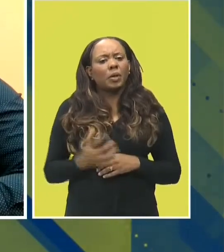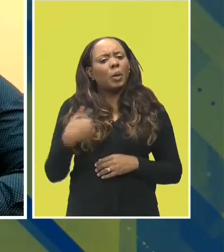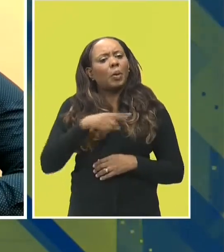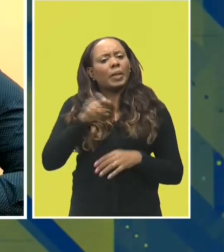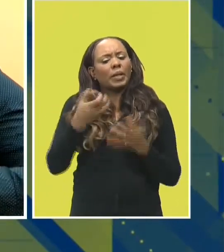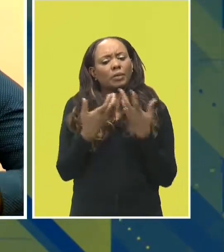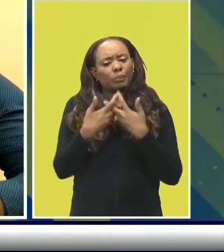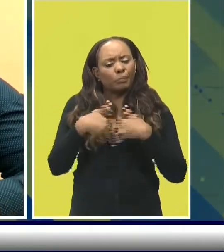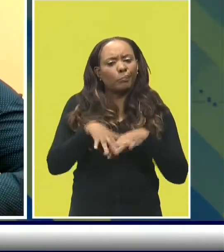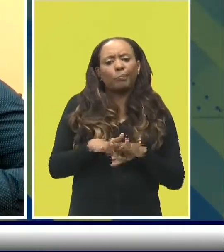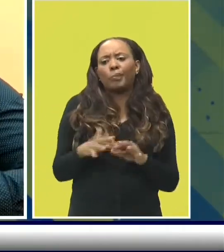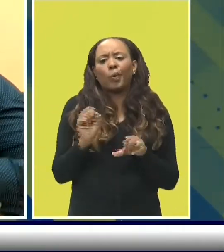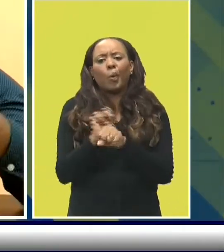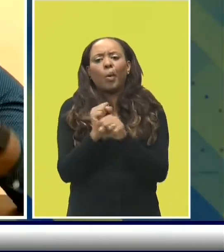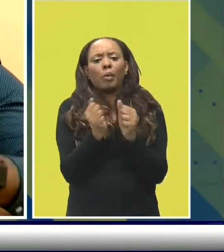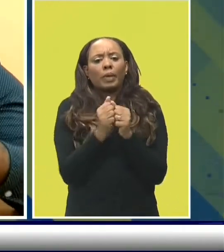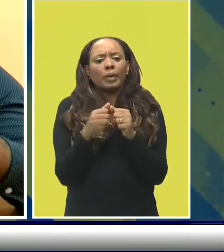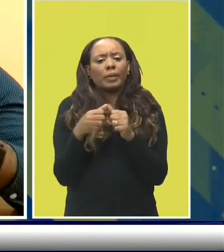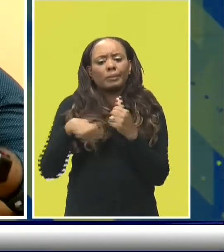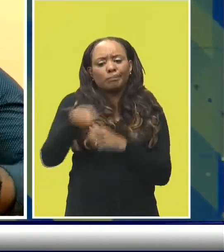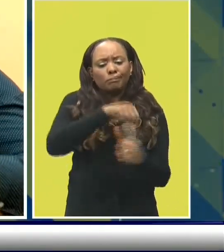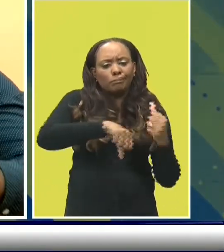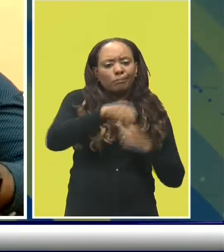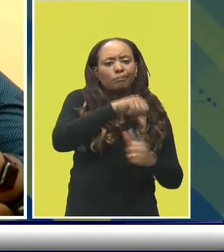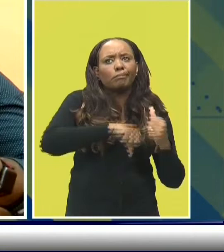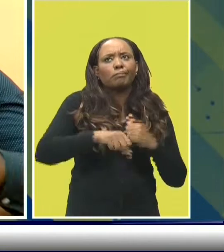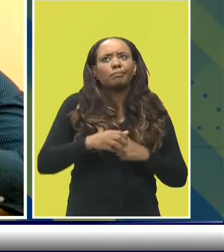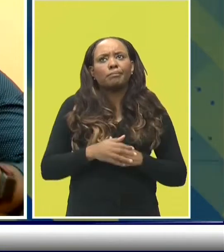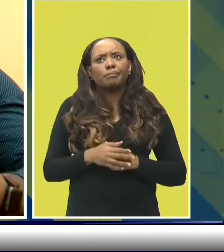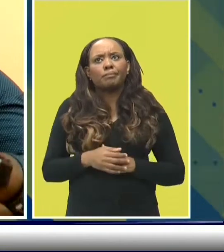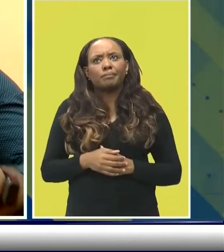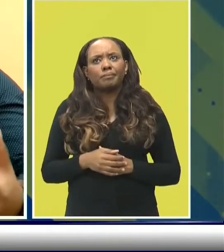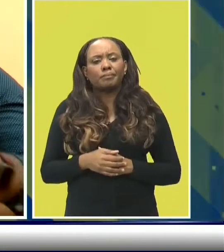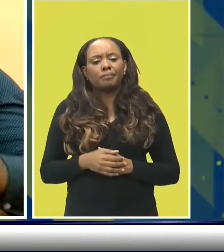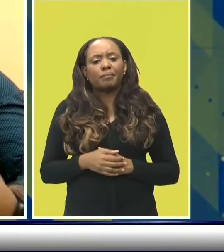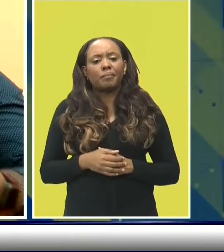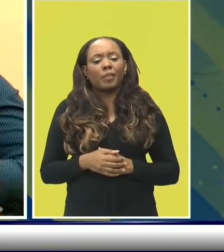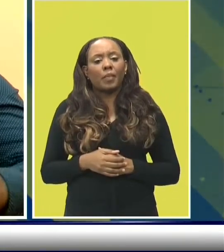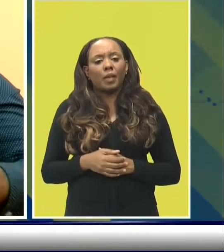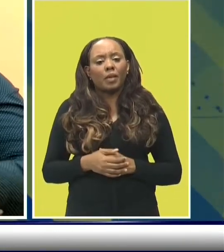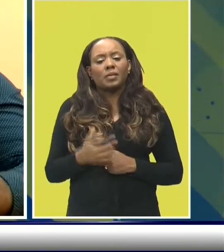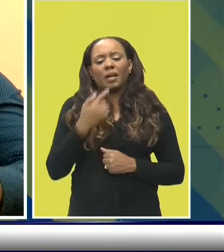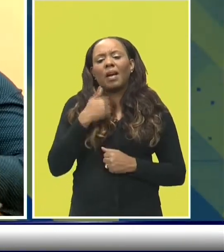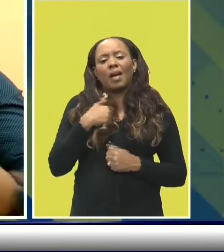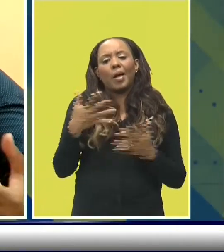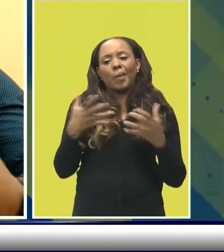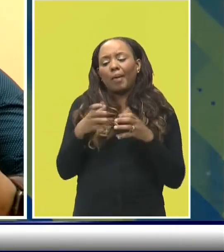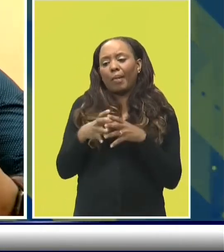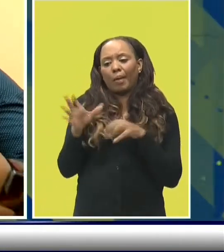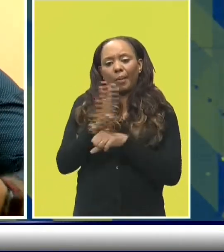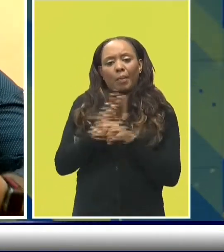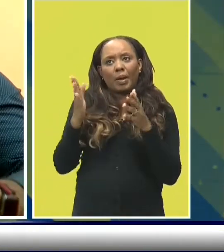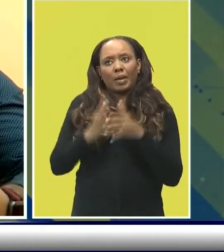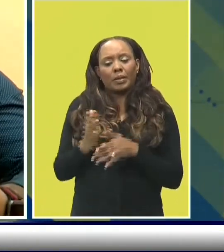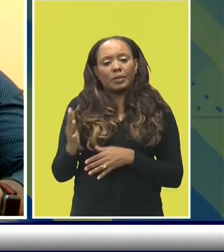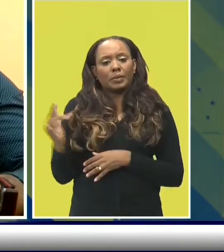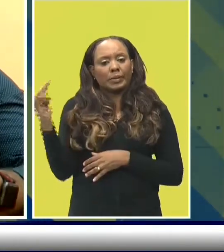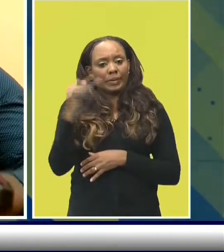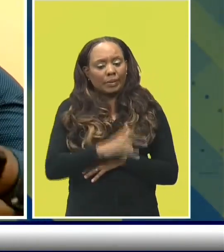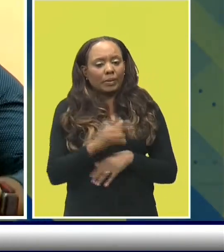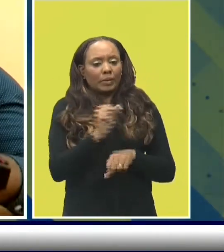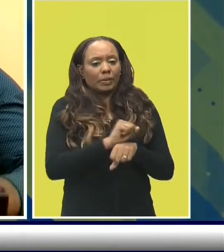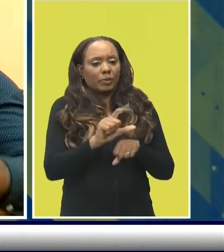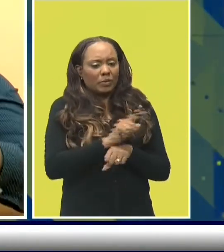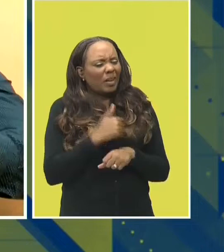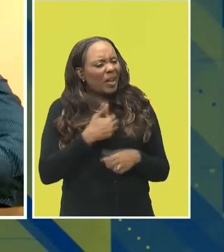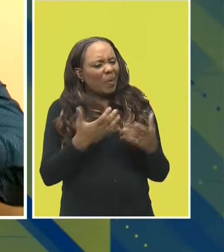able to work with each other. You see, the same way I'm saying that I want as many Bajans as possible to come to St. Lucia, I